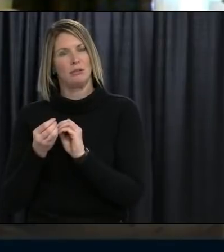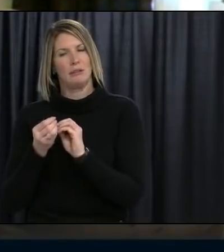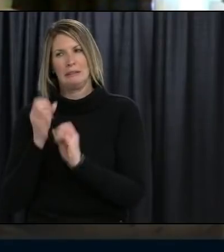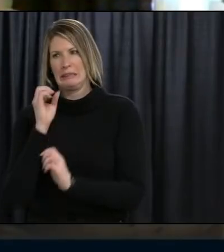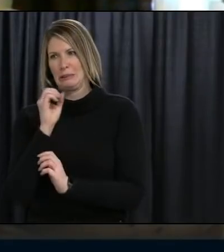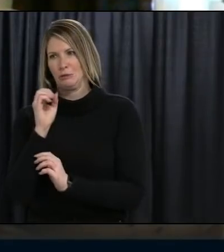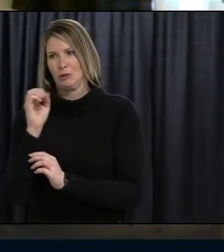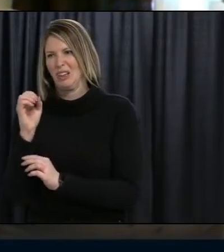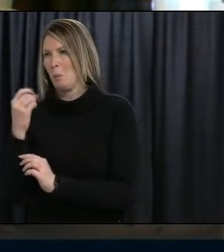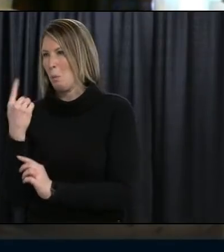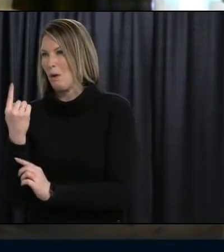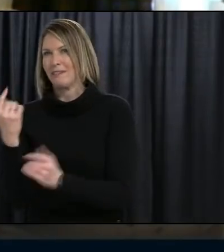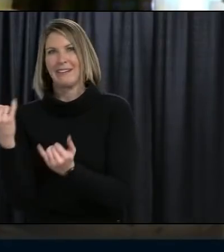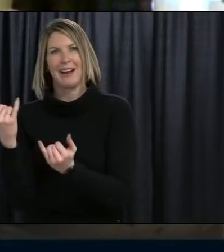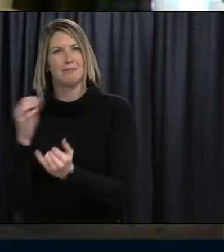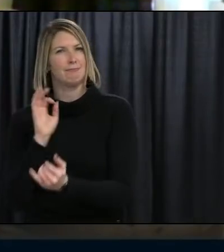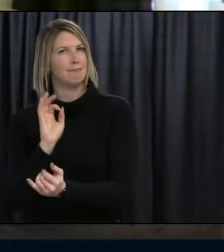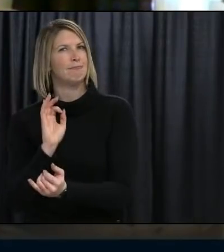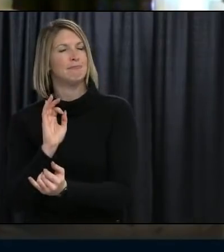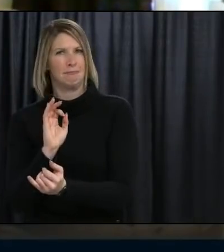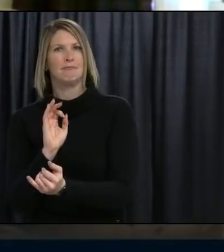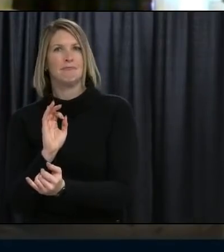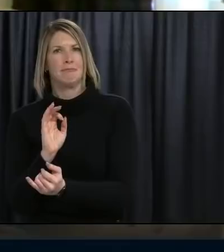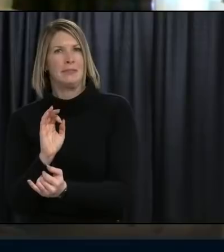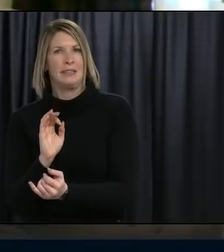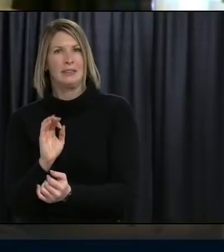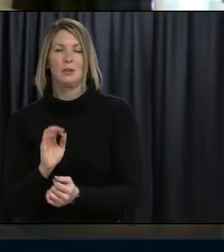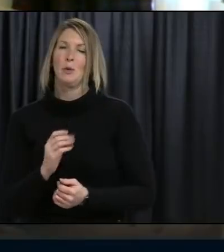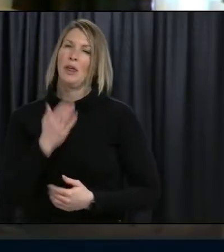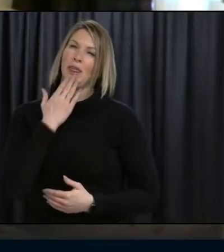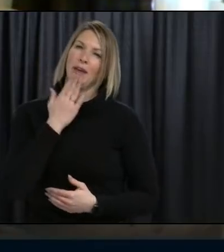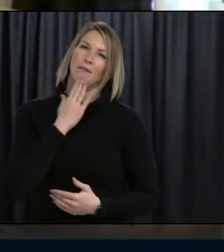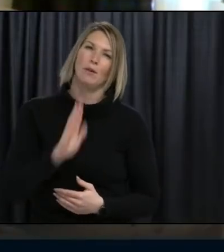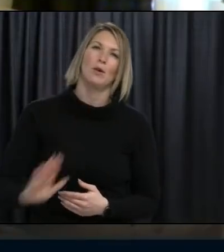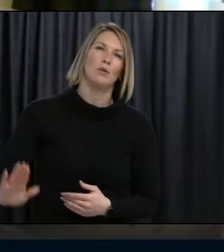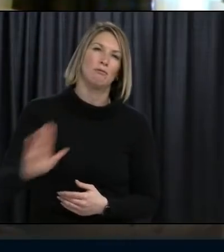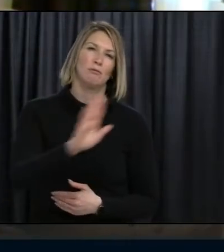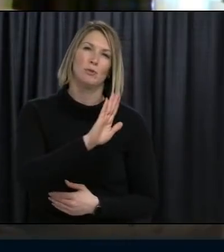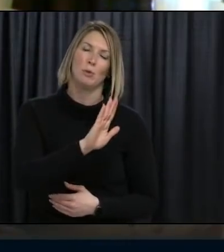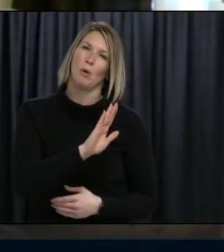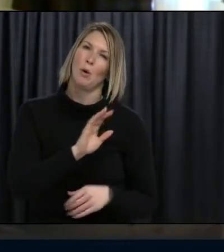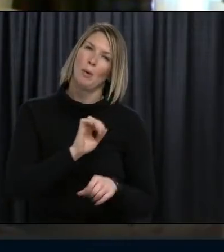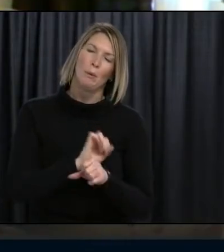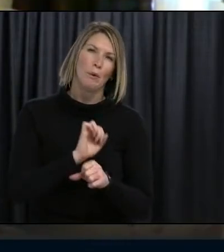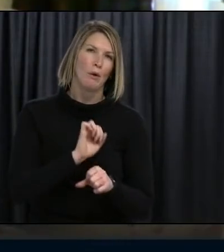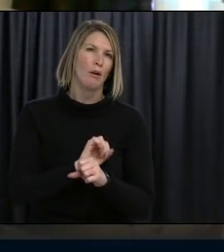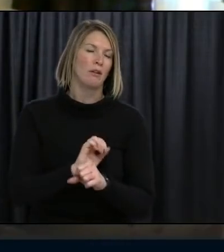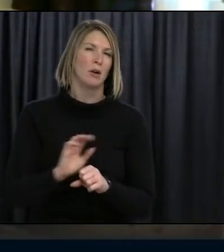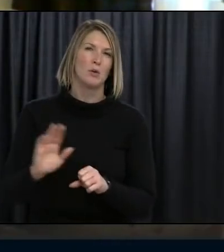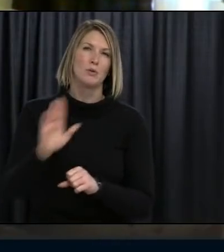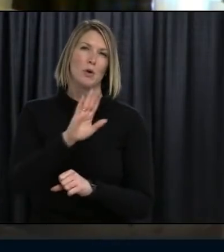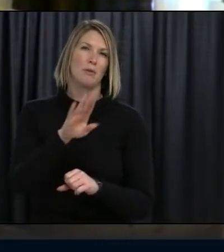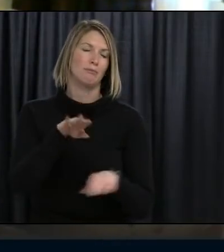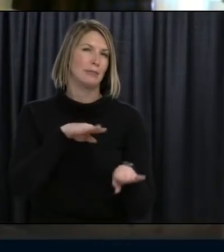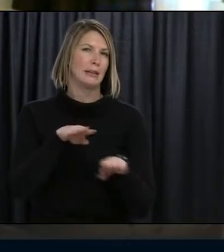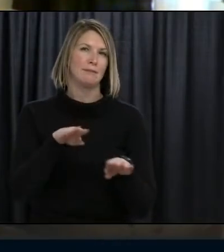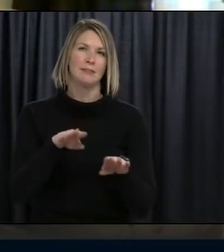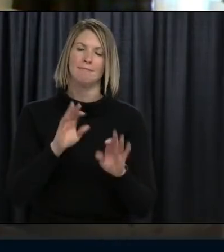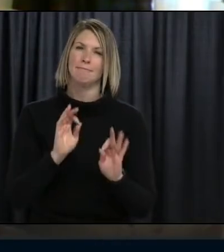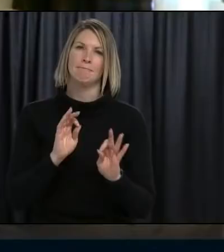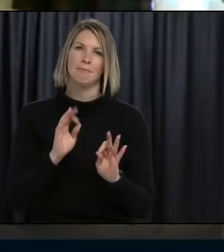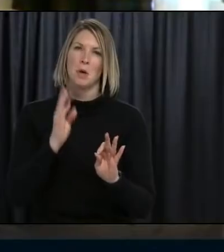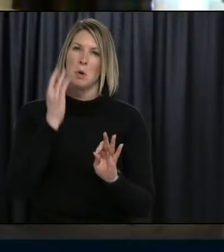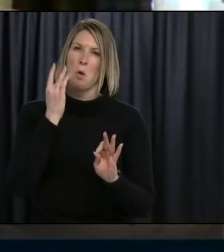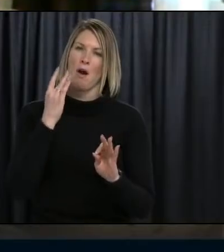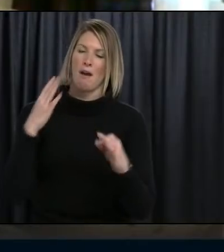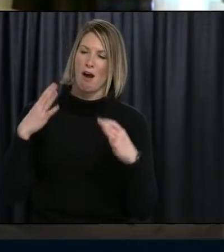Newfoundlander and Labrador and sacrifice that you have all made, and especially during a trying holiday